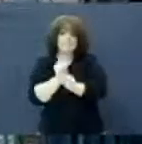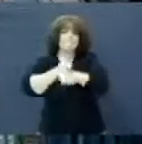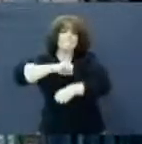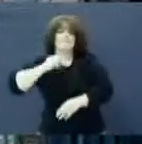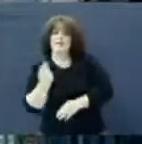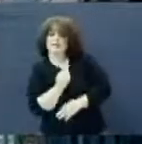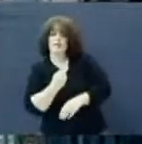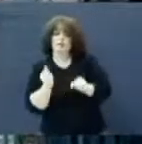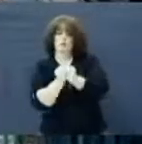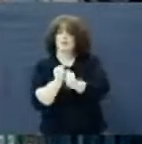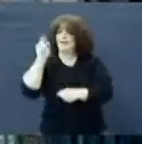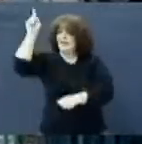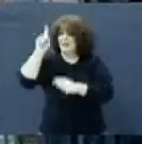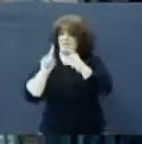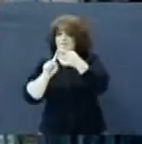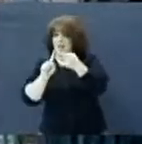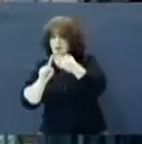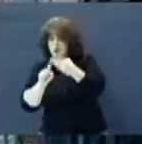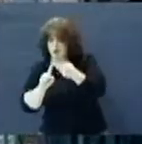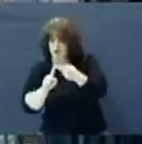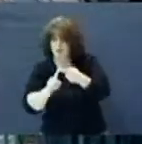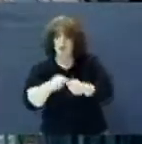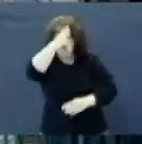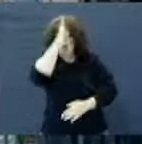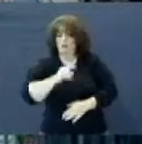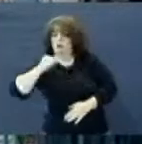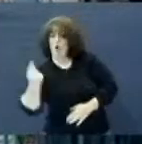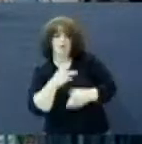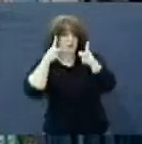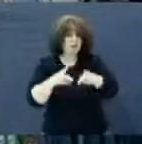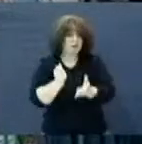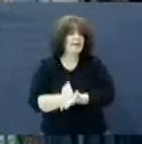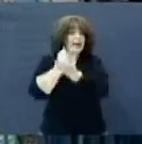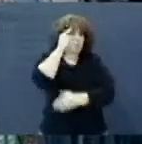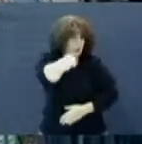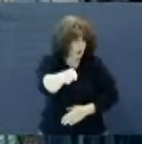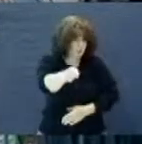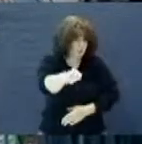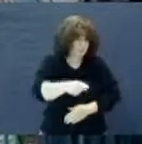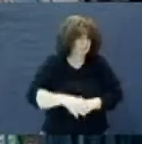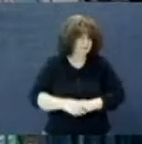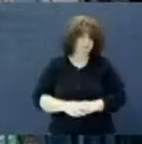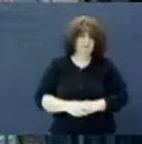spake everything in existence. He's the only one who can help you.